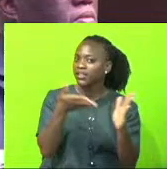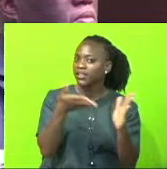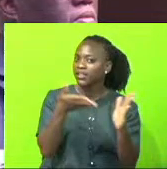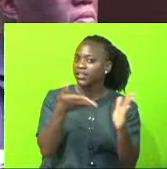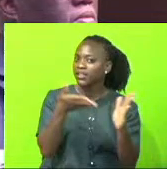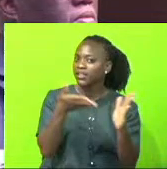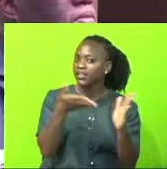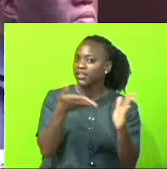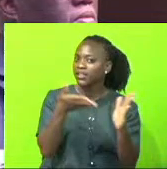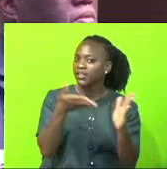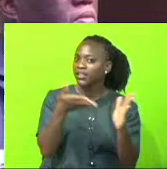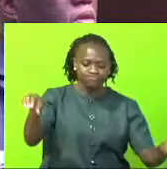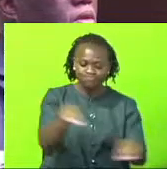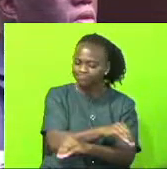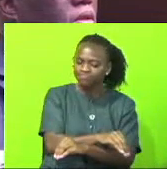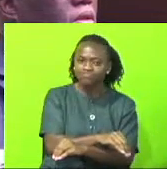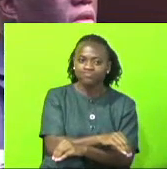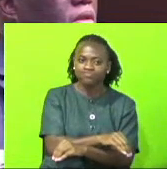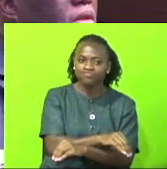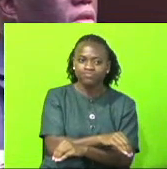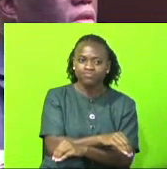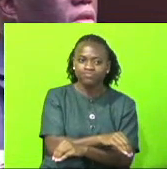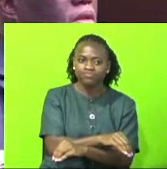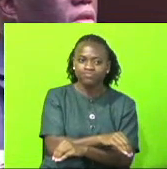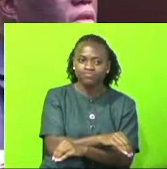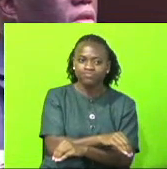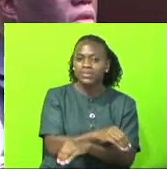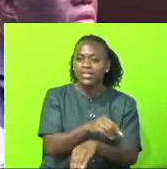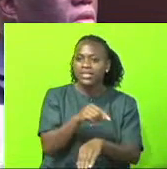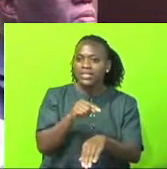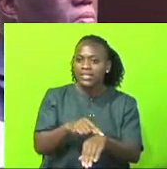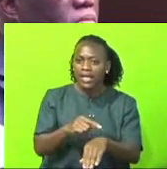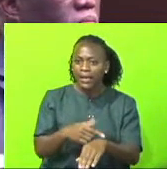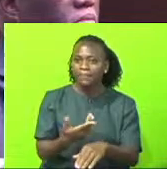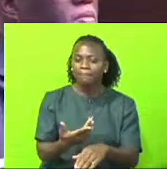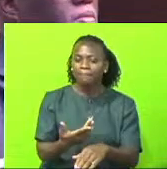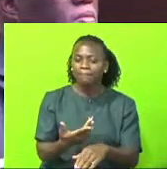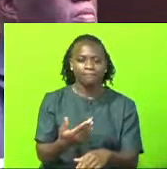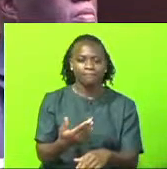cross carpet during the session of the Parliament.